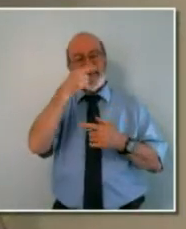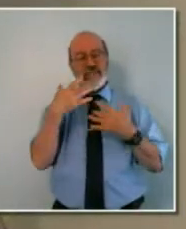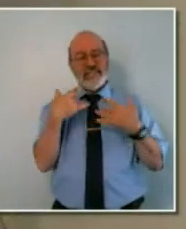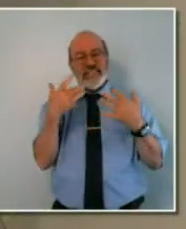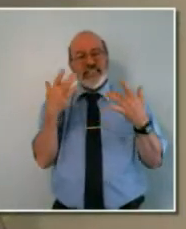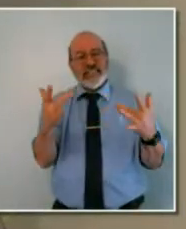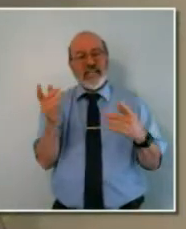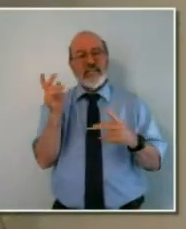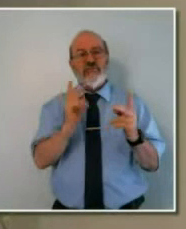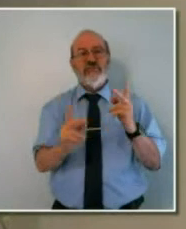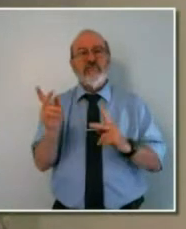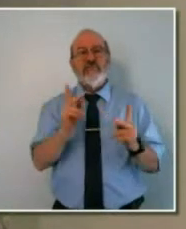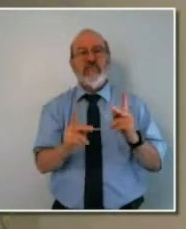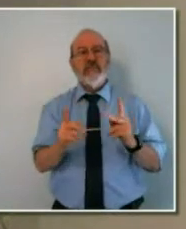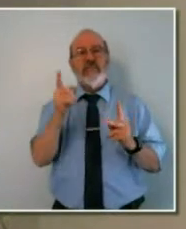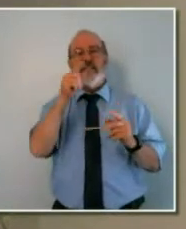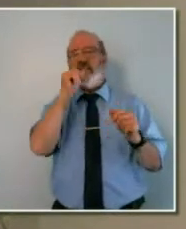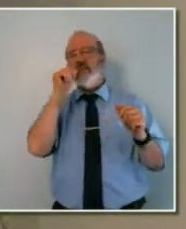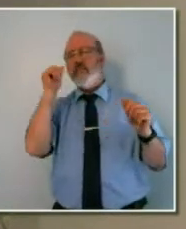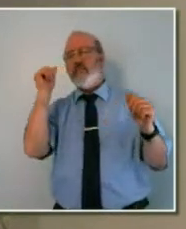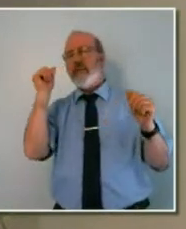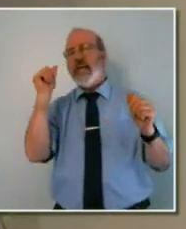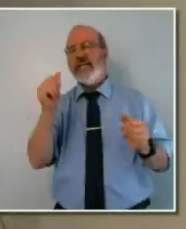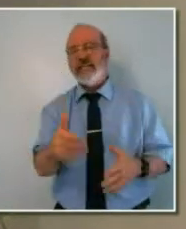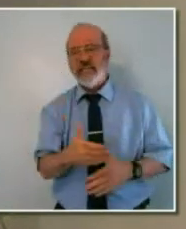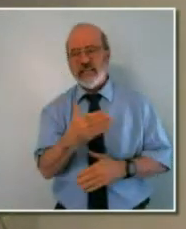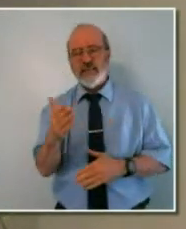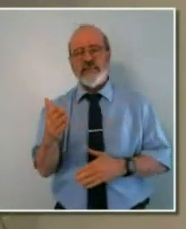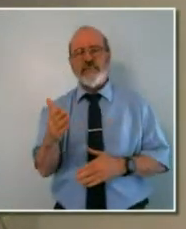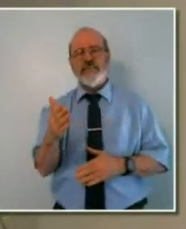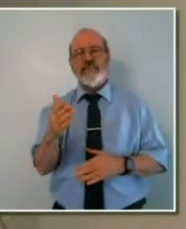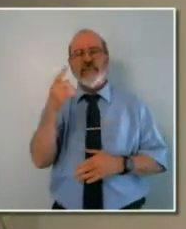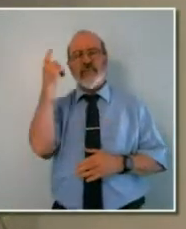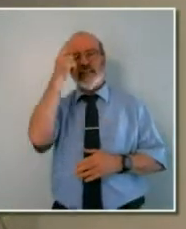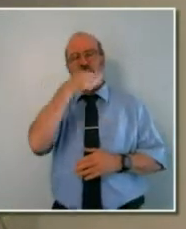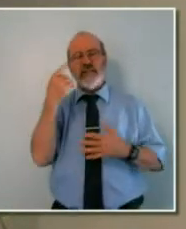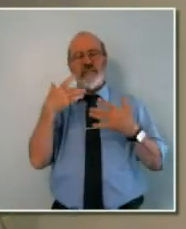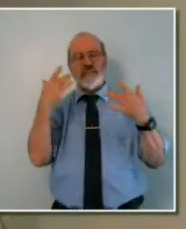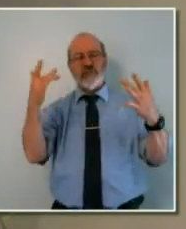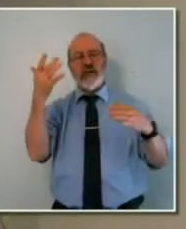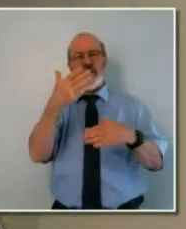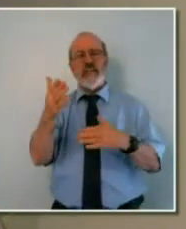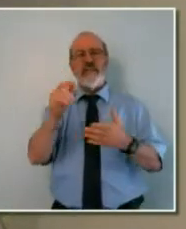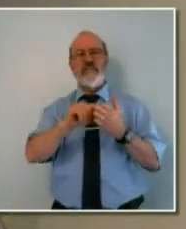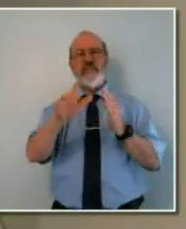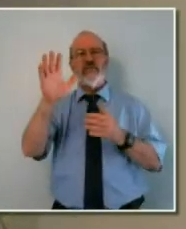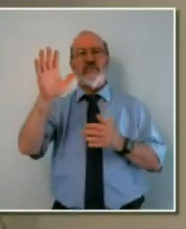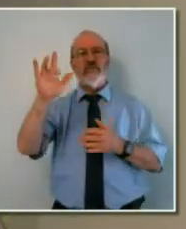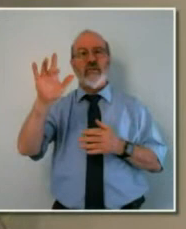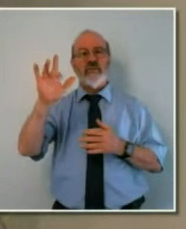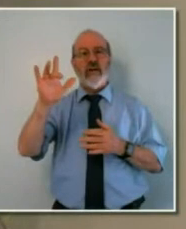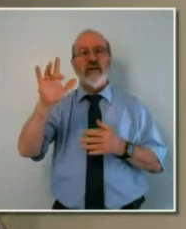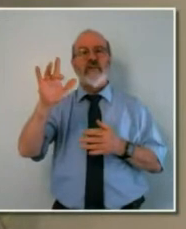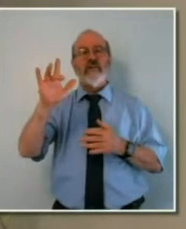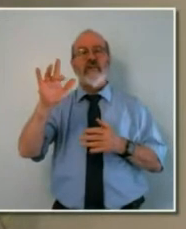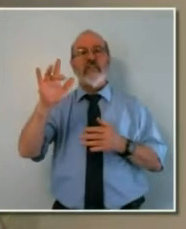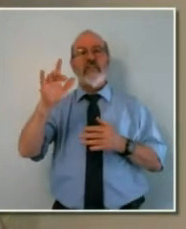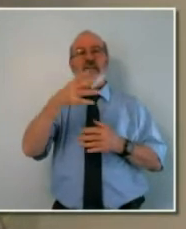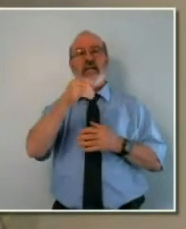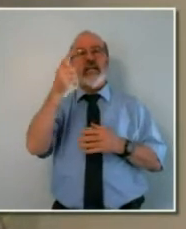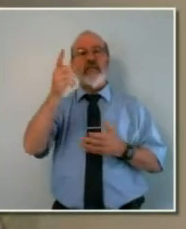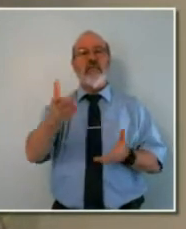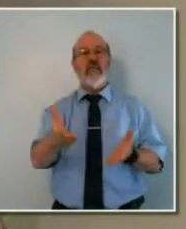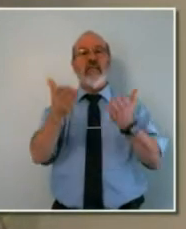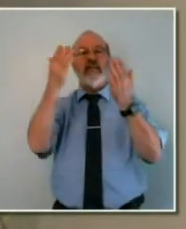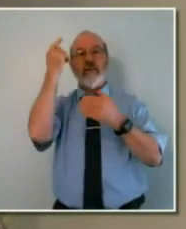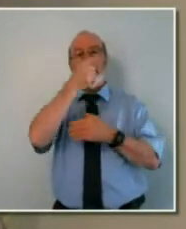people, he is blessing them. His face will shine upon them. Verse 25 of Numbers chapter 6. And he will lift up his